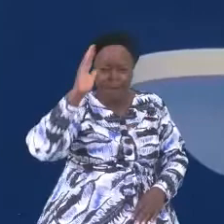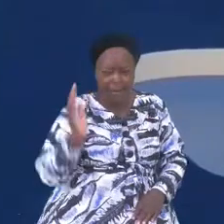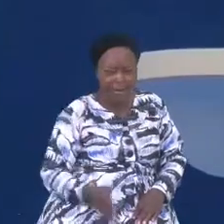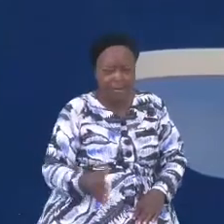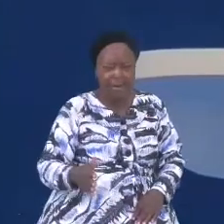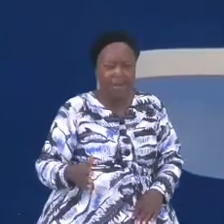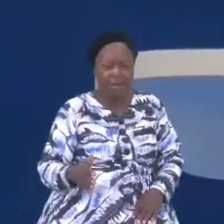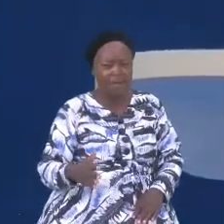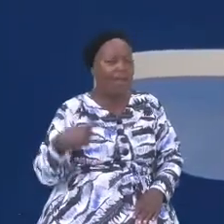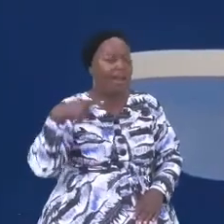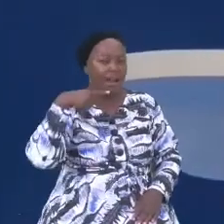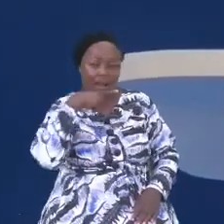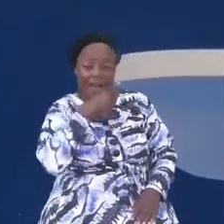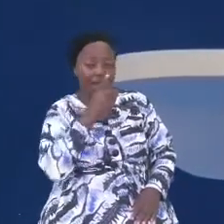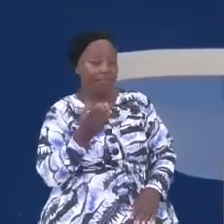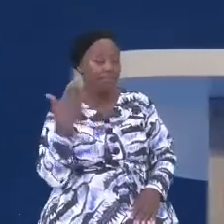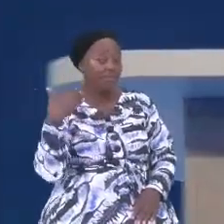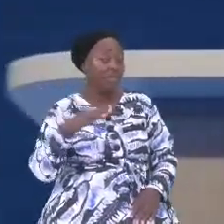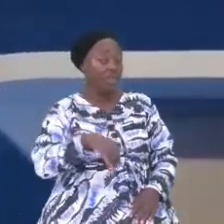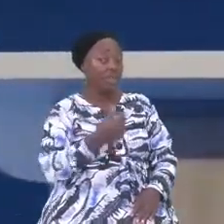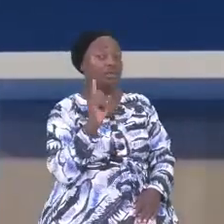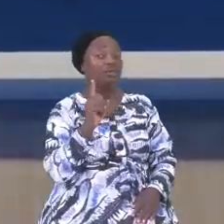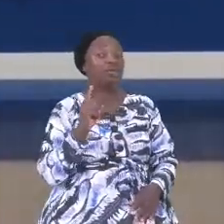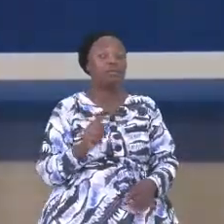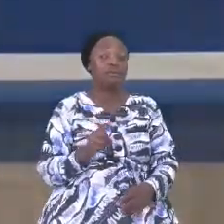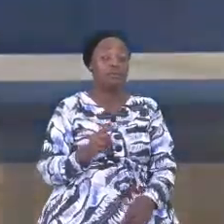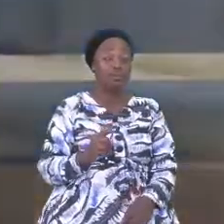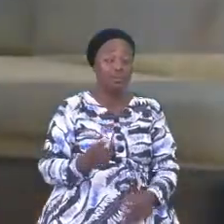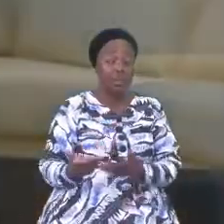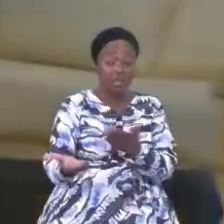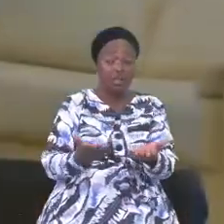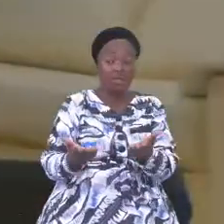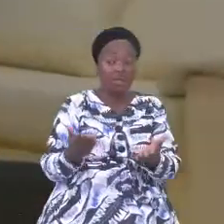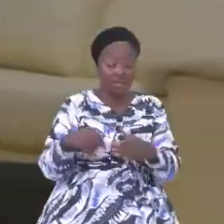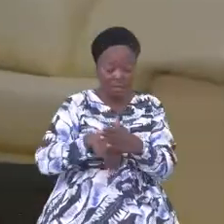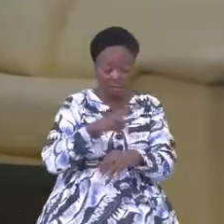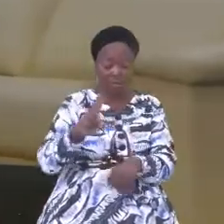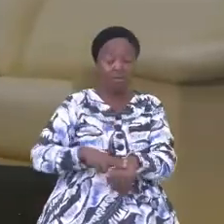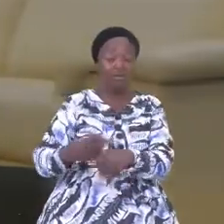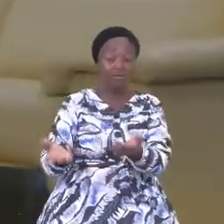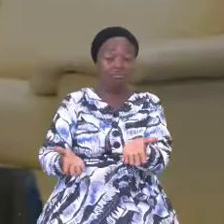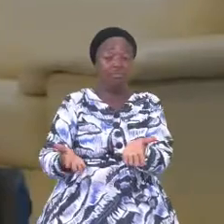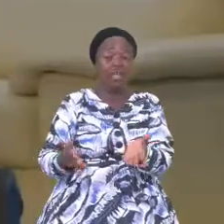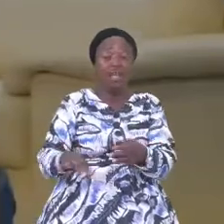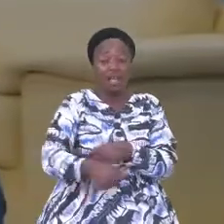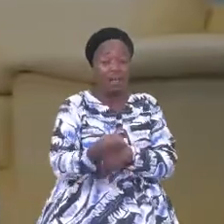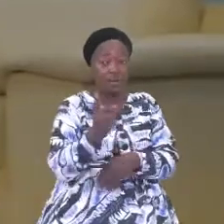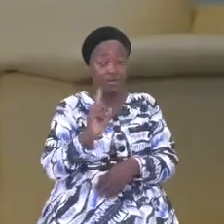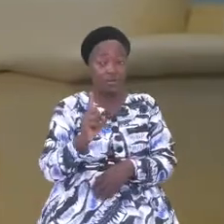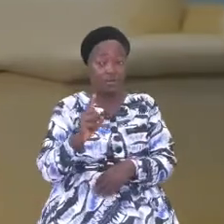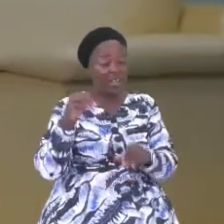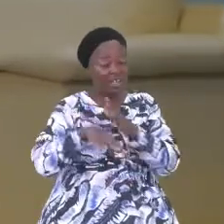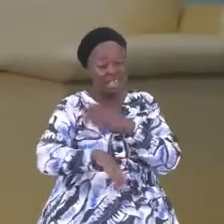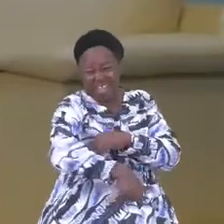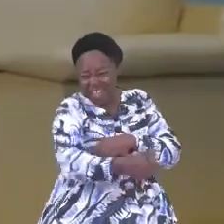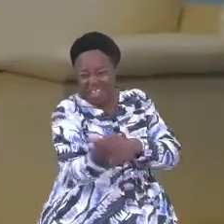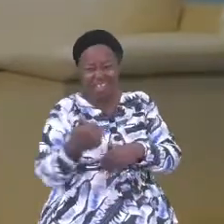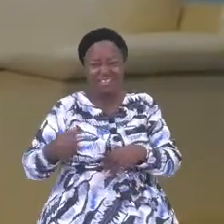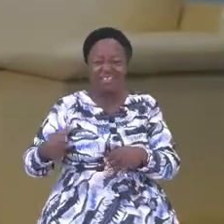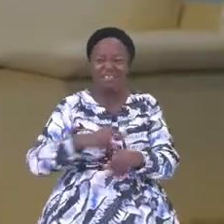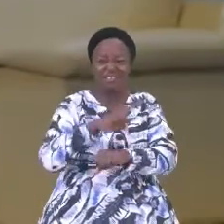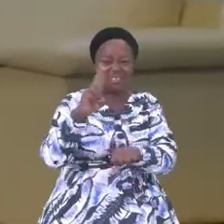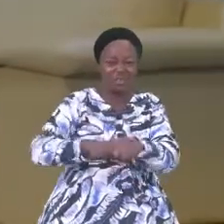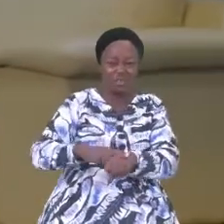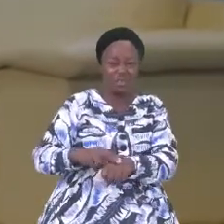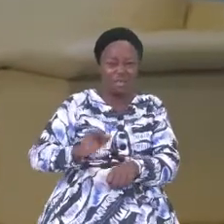never told a lie? Anyone here in the nation? Anyone in any nation? I'm sure